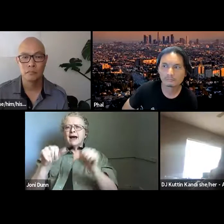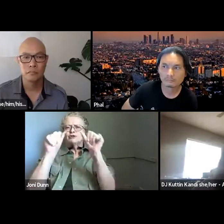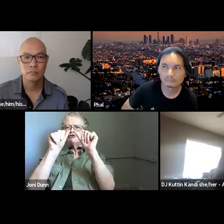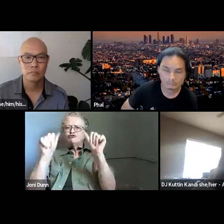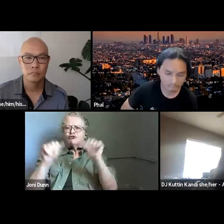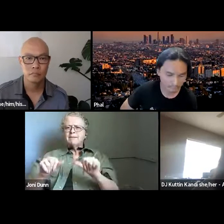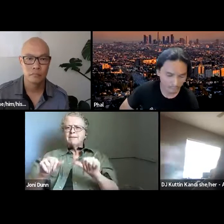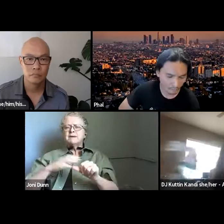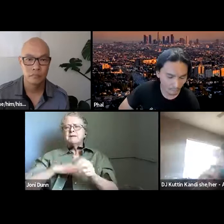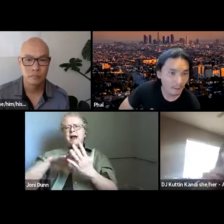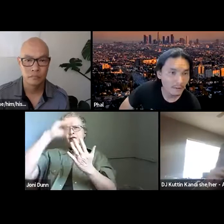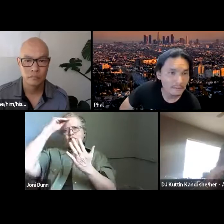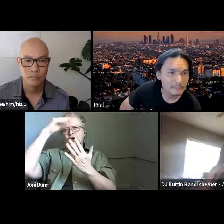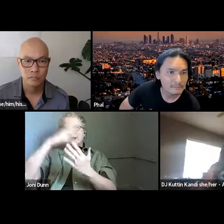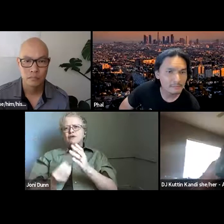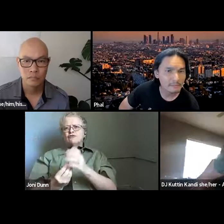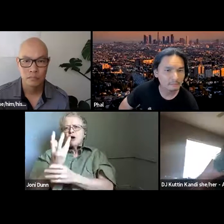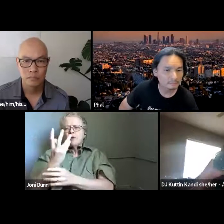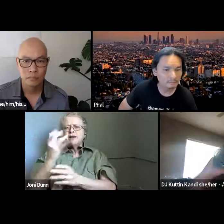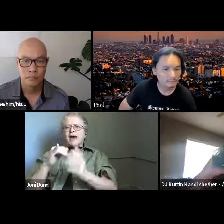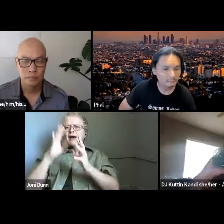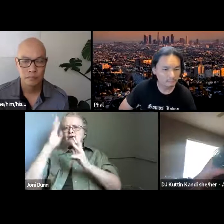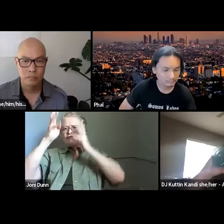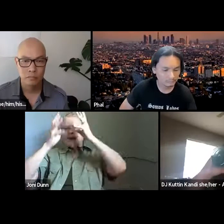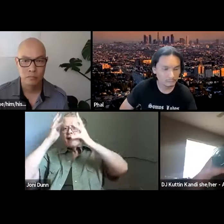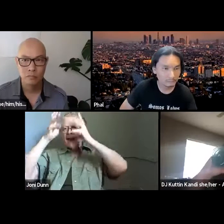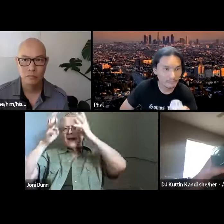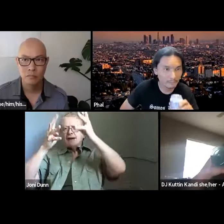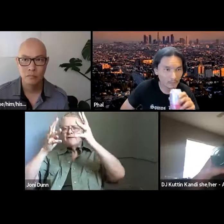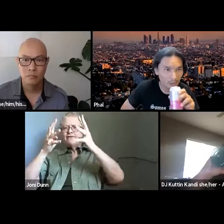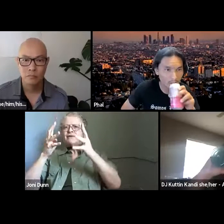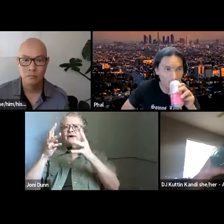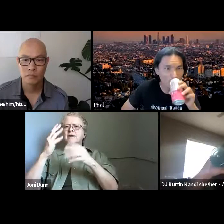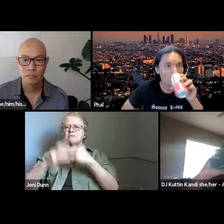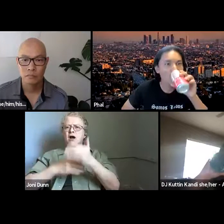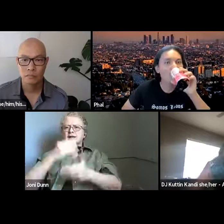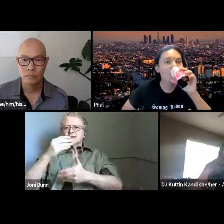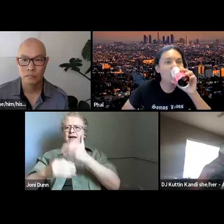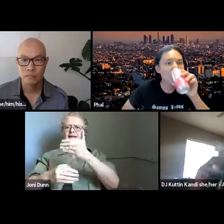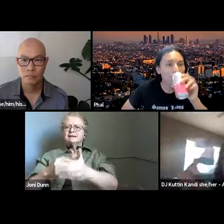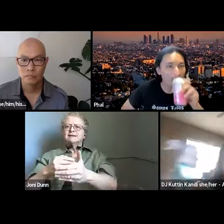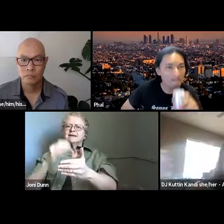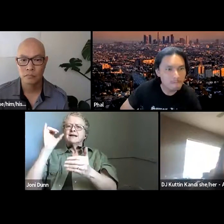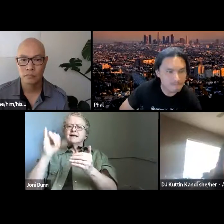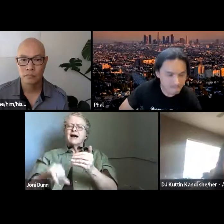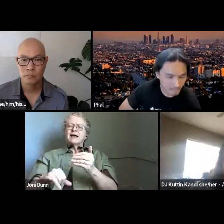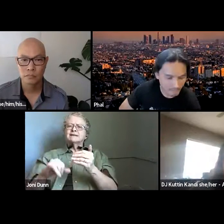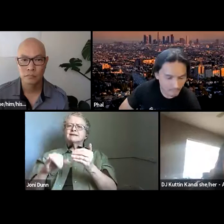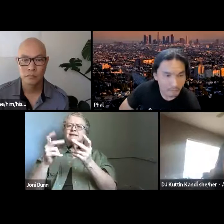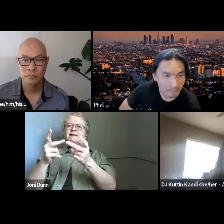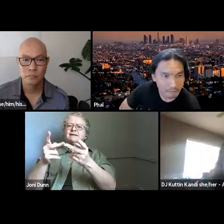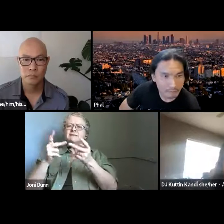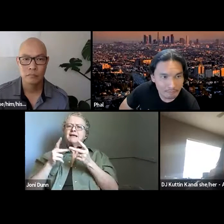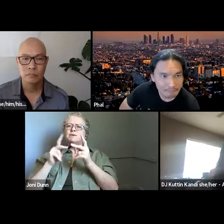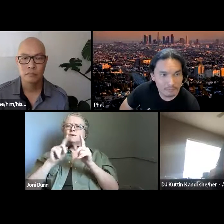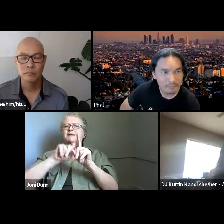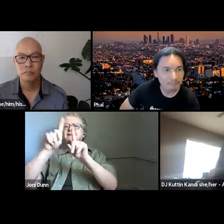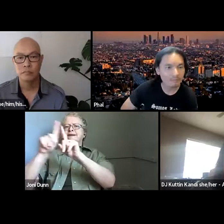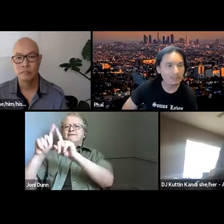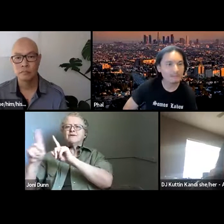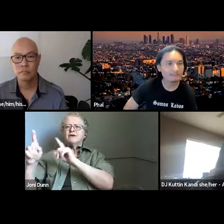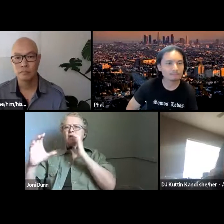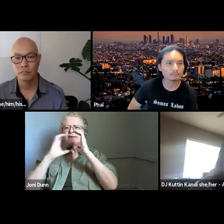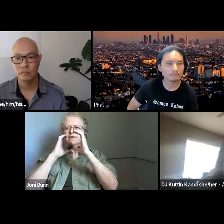the process and the creative process of making media materials has been a kind of space where different conversations and relationships of